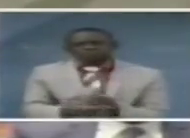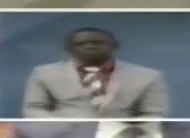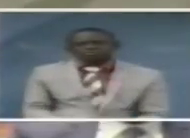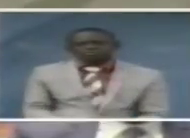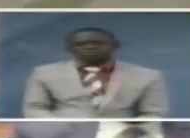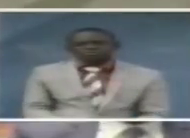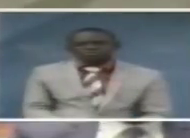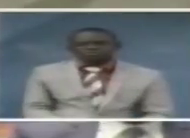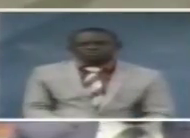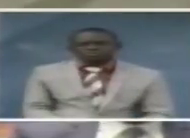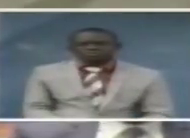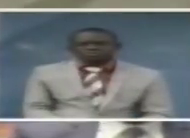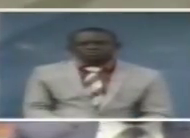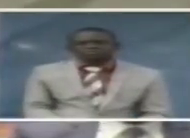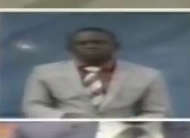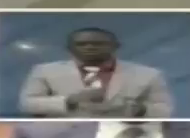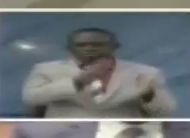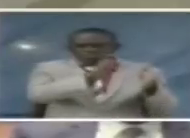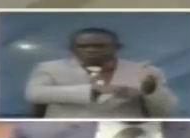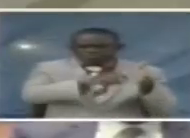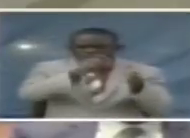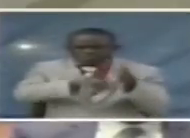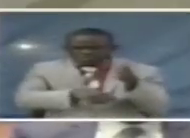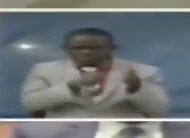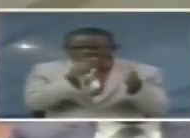Revenue measures.